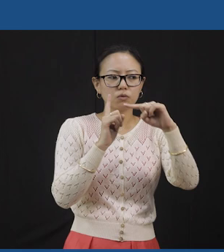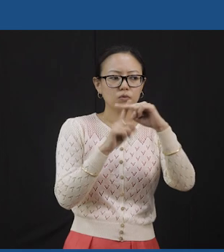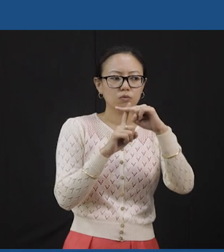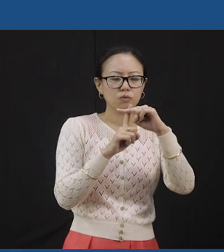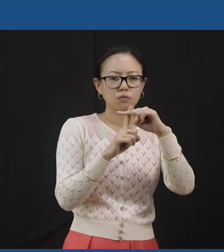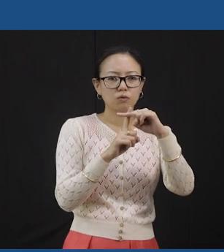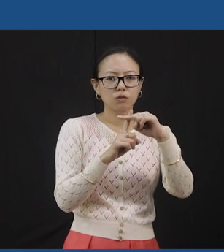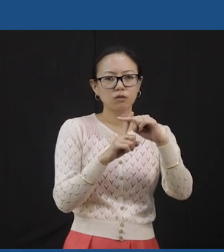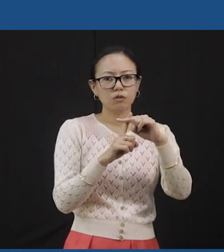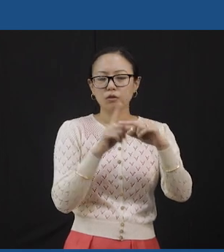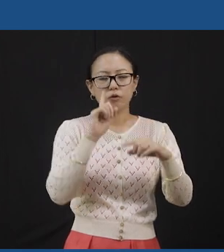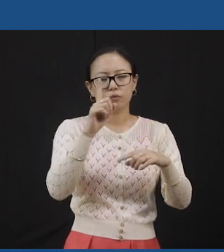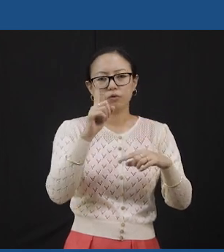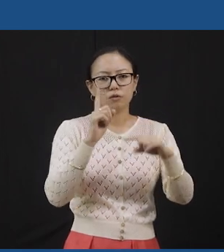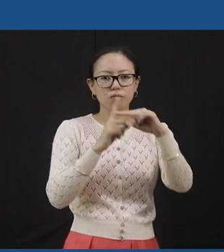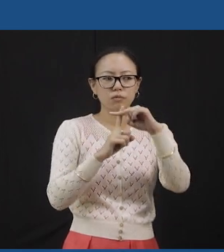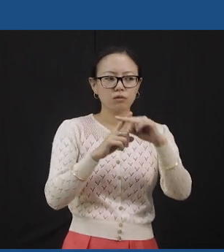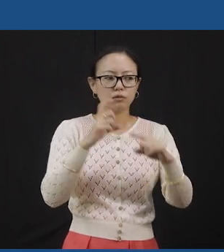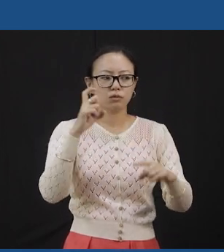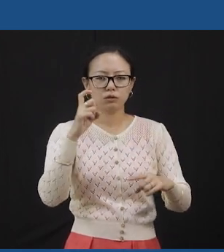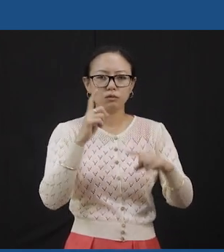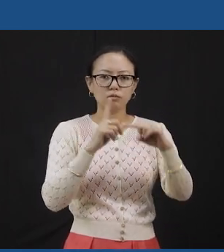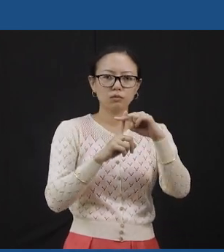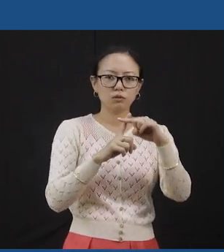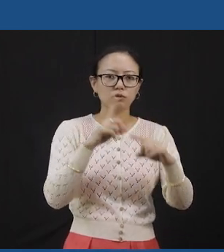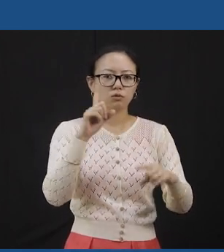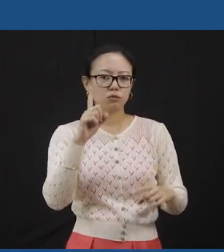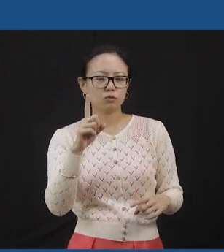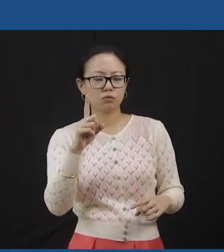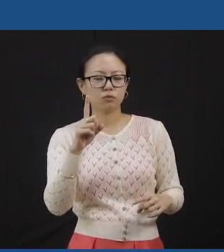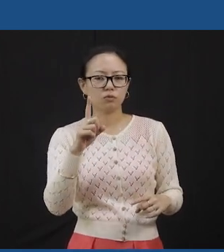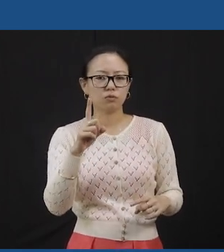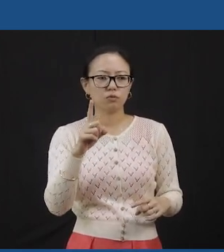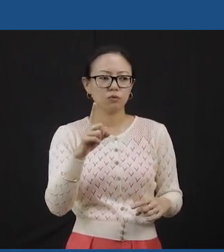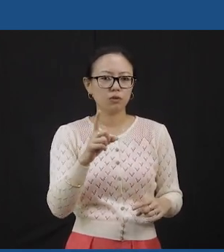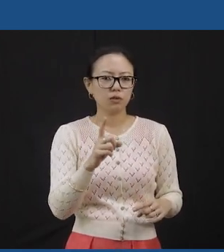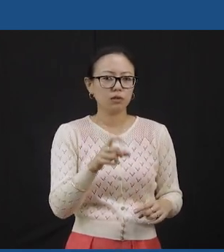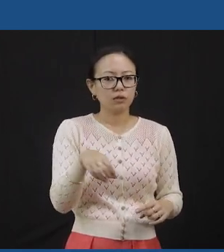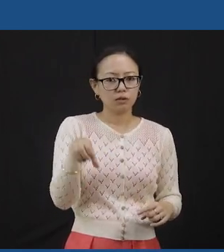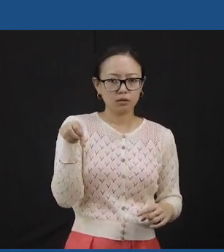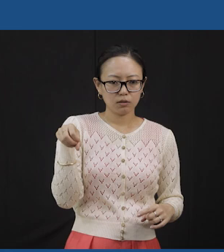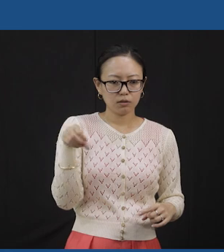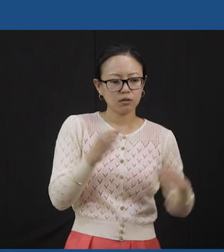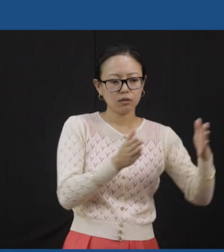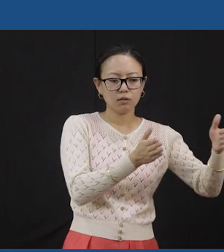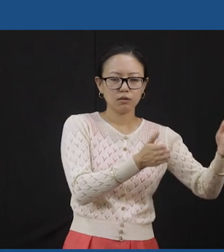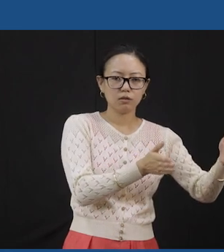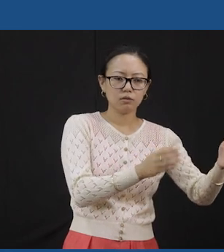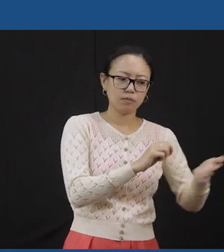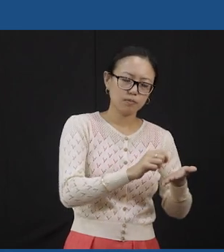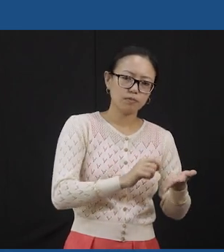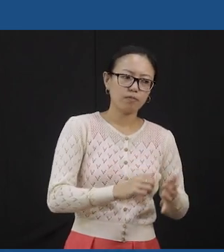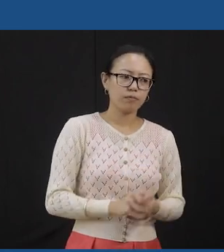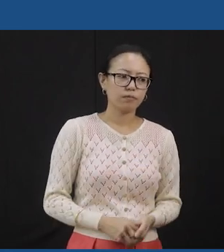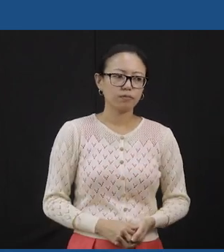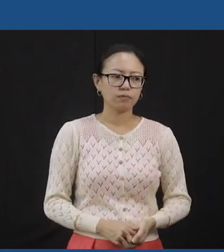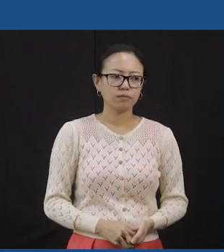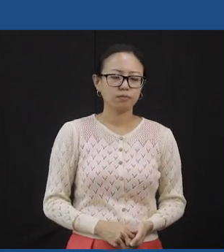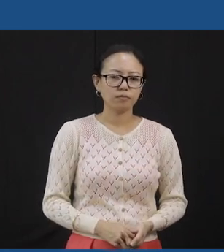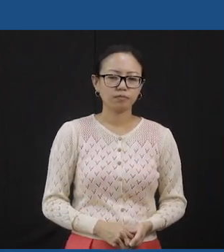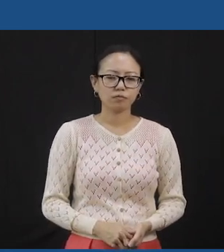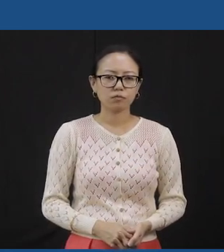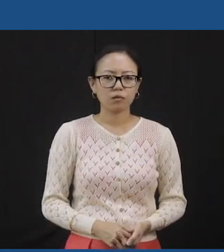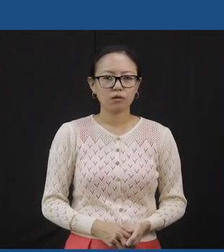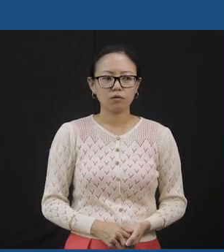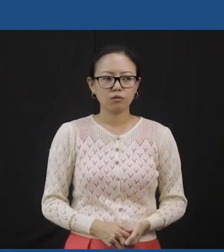So you add again. 1 plus 7 is 8. 8 plus 1 is 9. And I have a